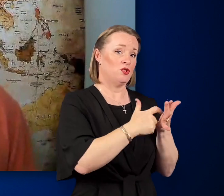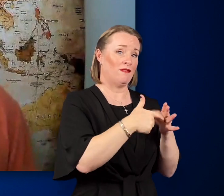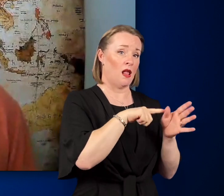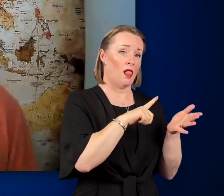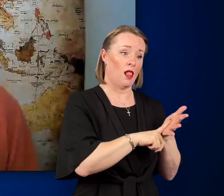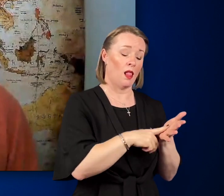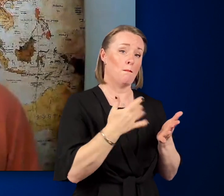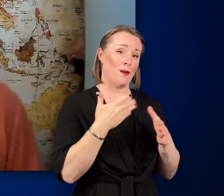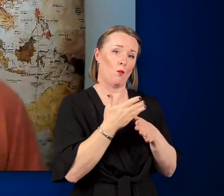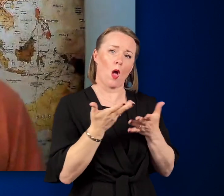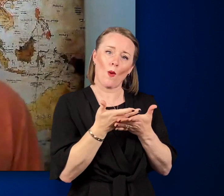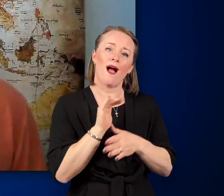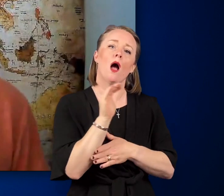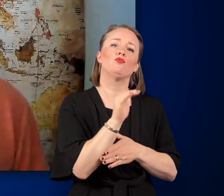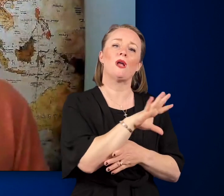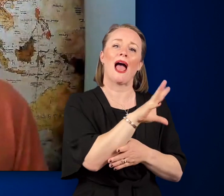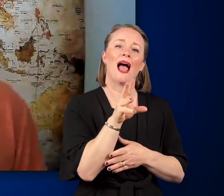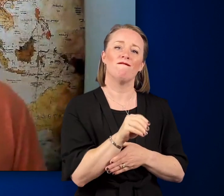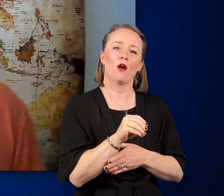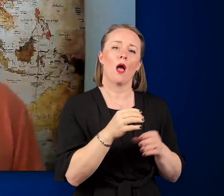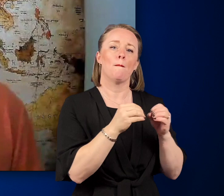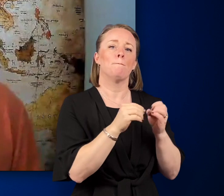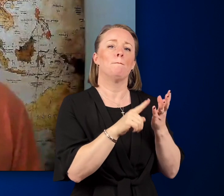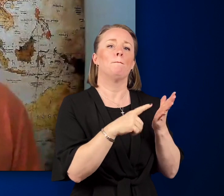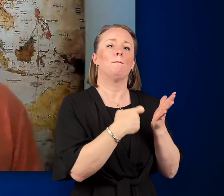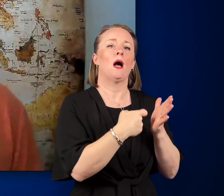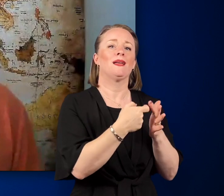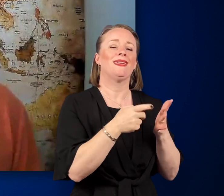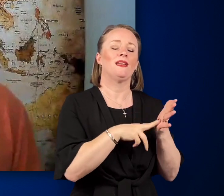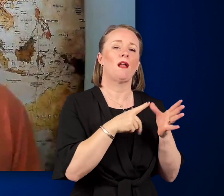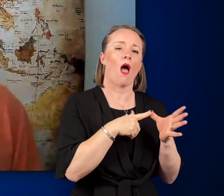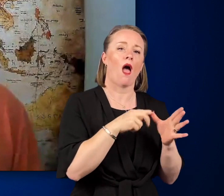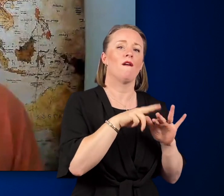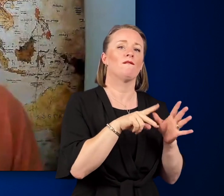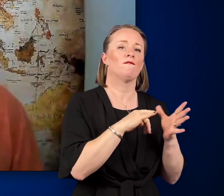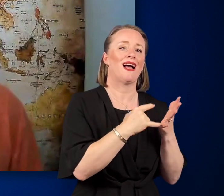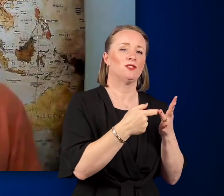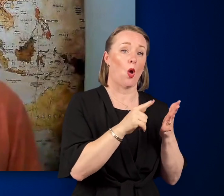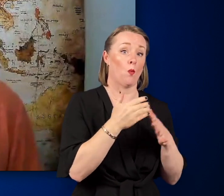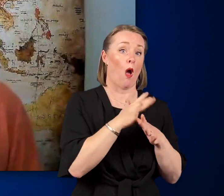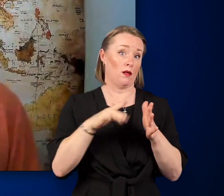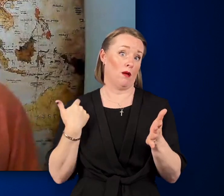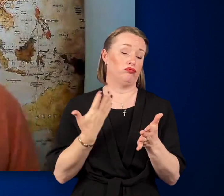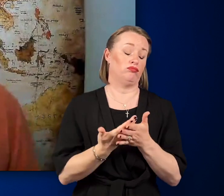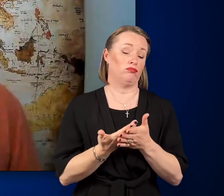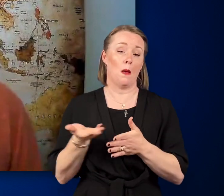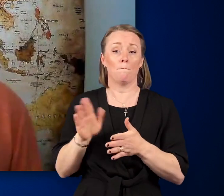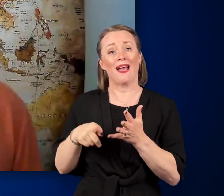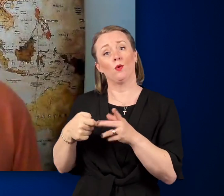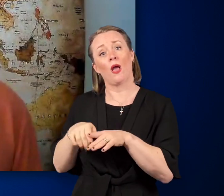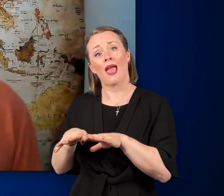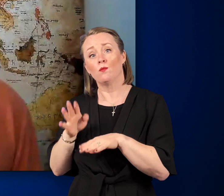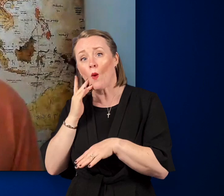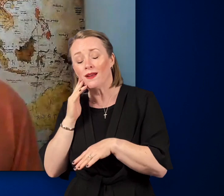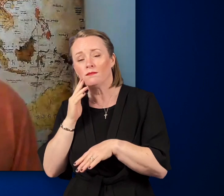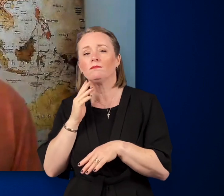Cheryl, served in Burkina Faso for many years and returning in 2015. We're still engaged in ministry out